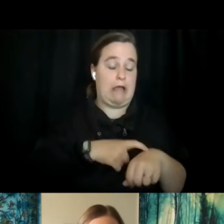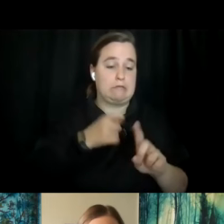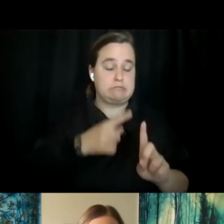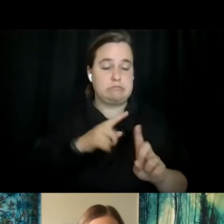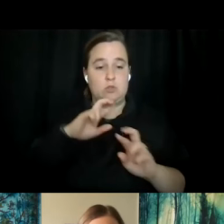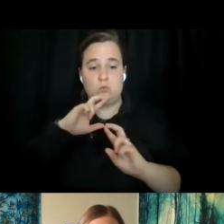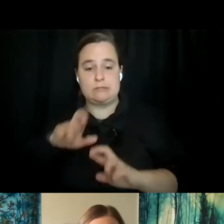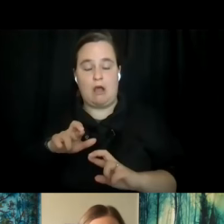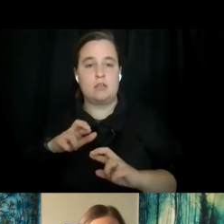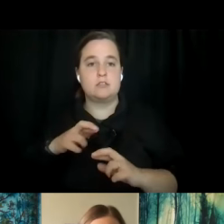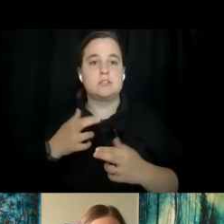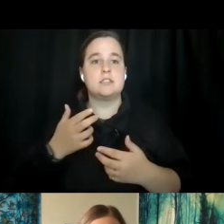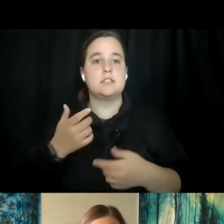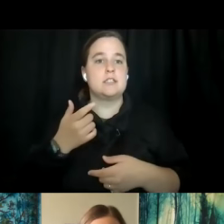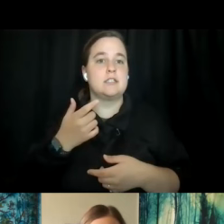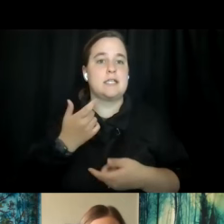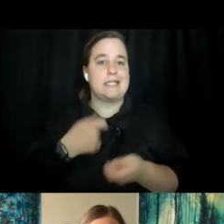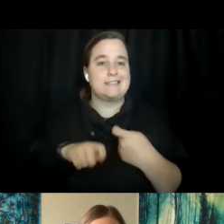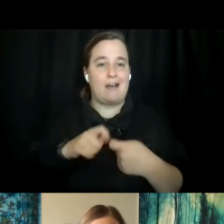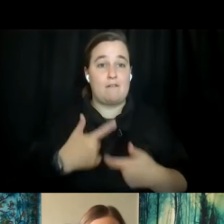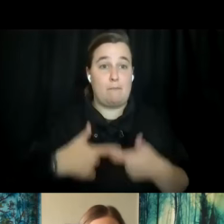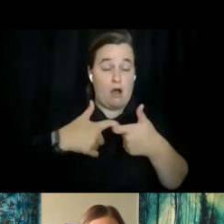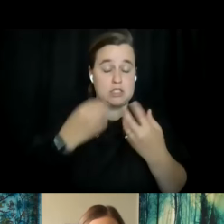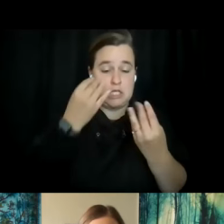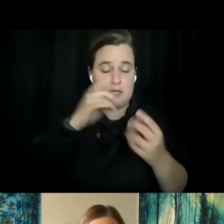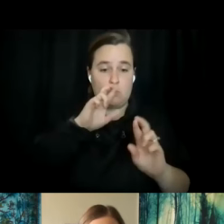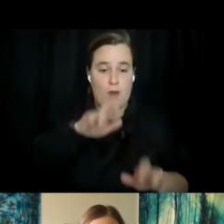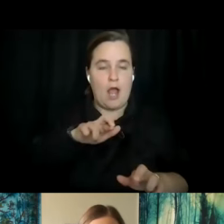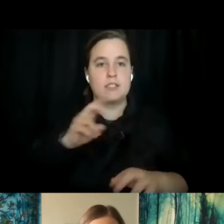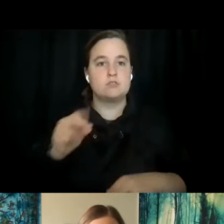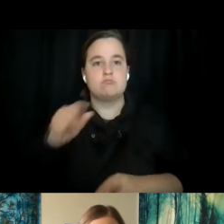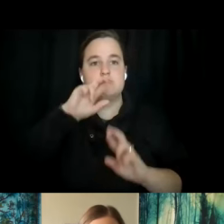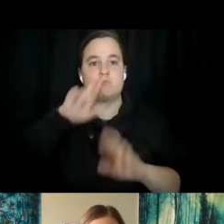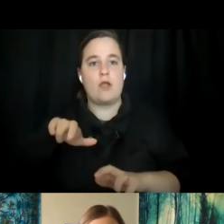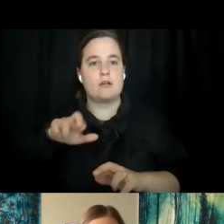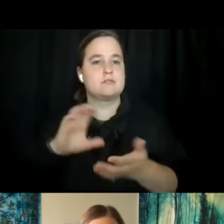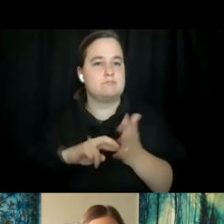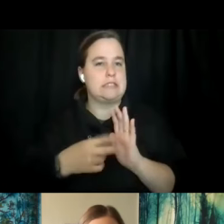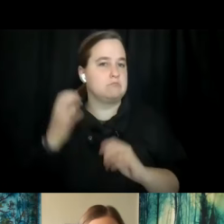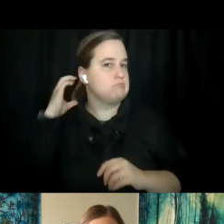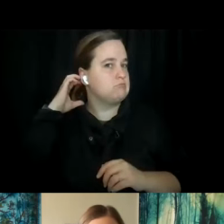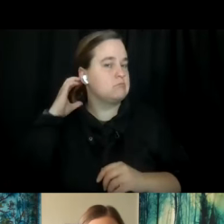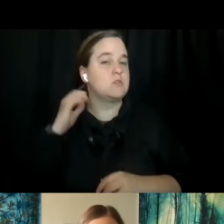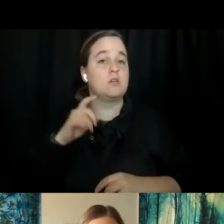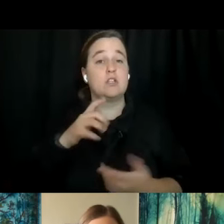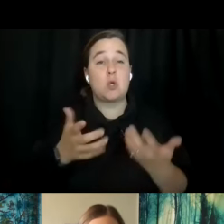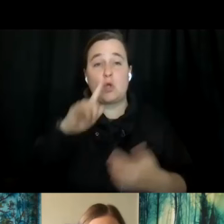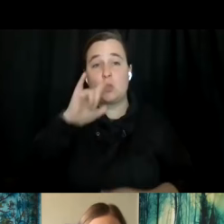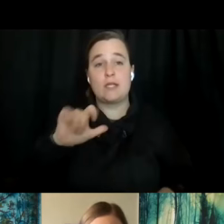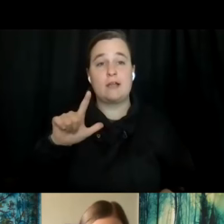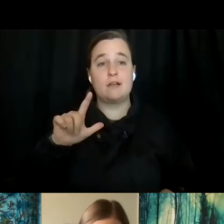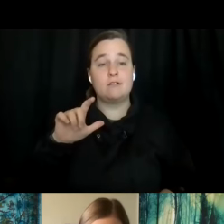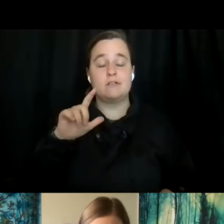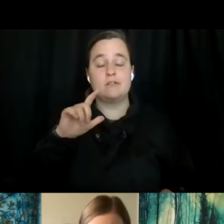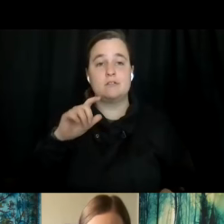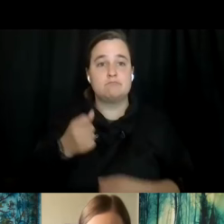space. It reacts instead of taking that pause and responding to something. So this can look like lashing out to somebody. It can